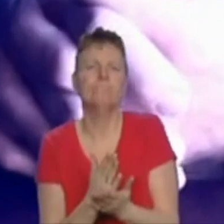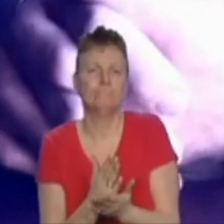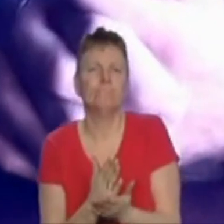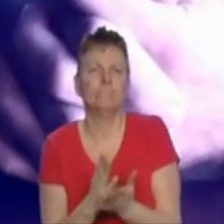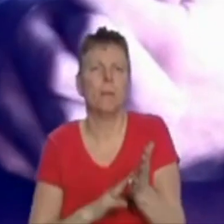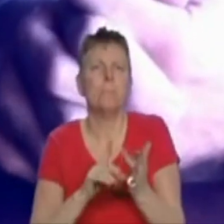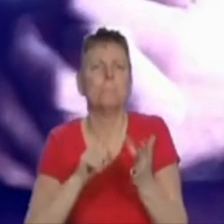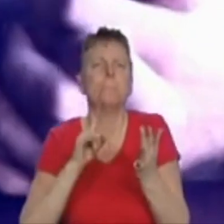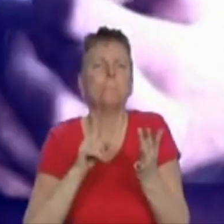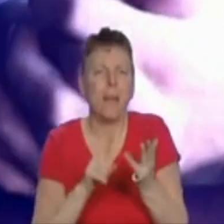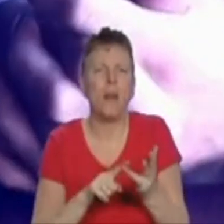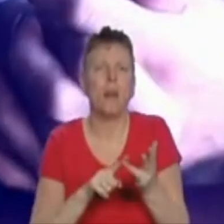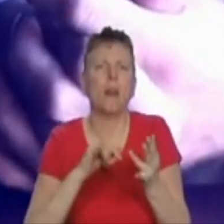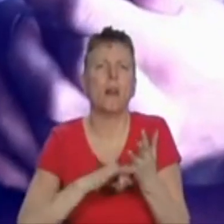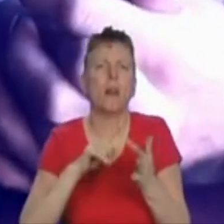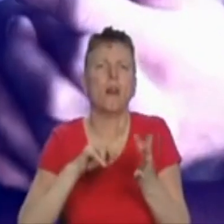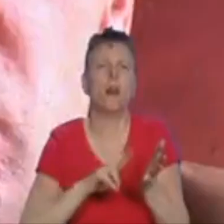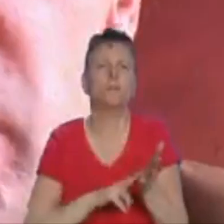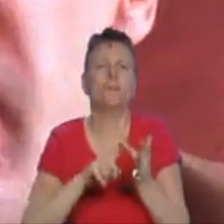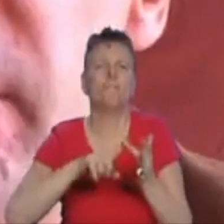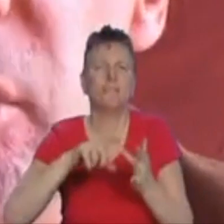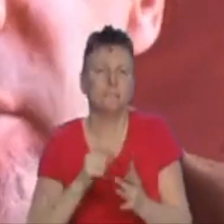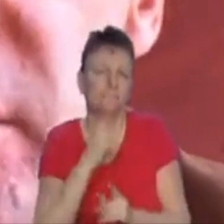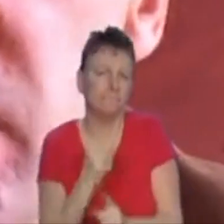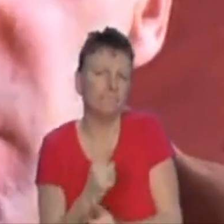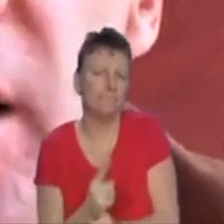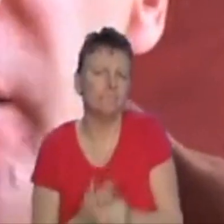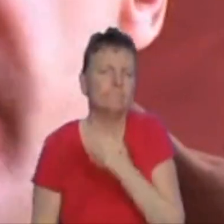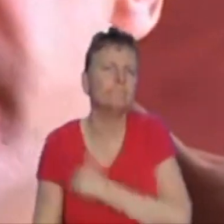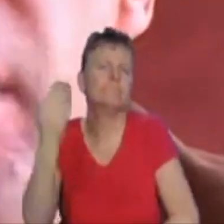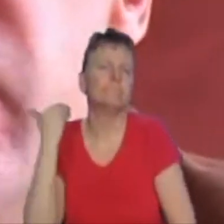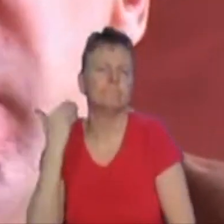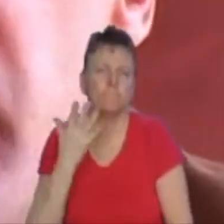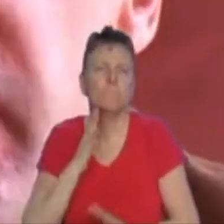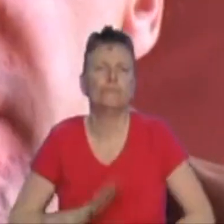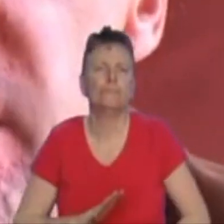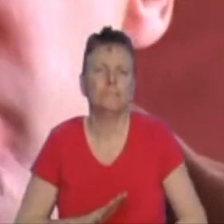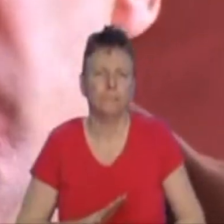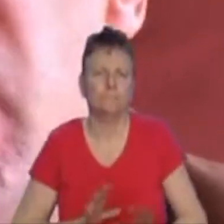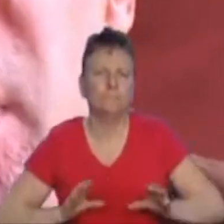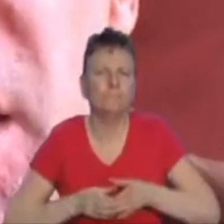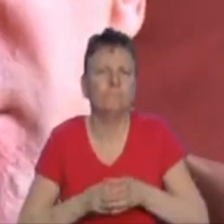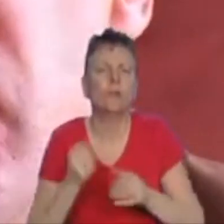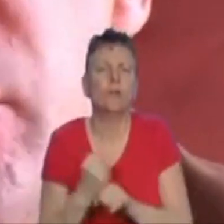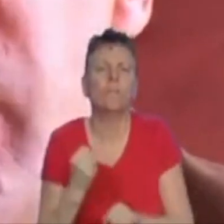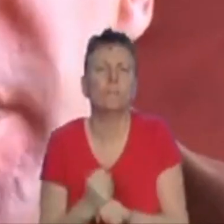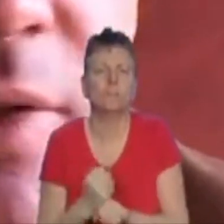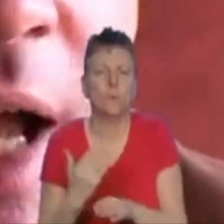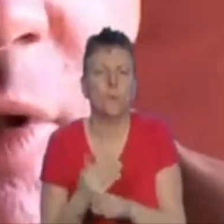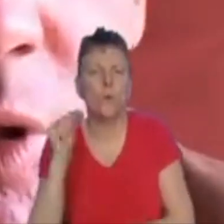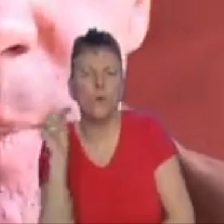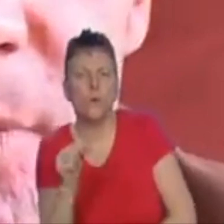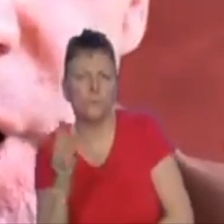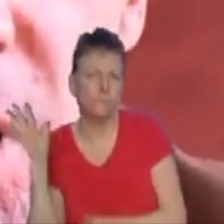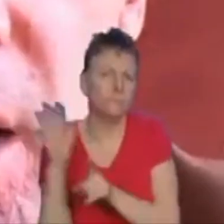plan was to use the British Special Forces to attack Milosevic while he's at a public engagement, and just use a well-placed